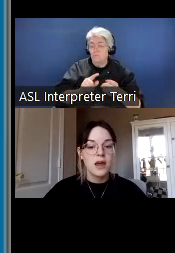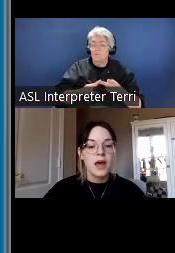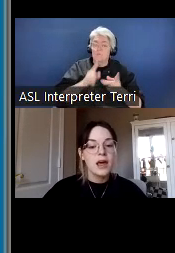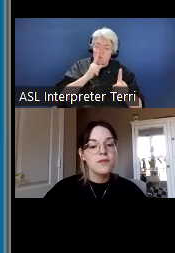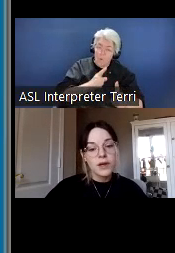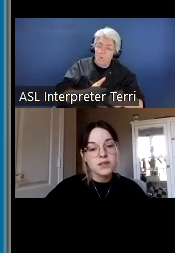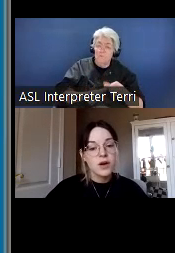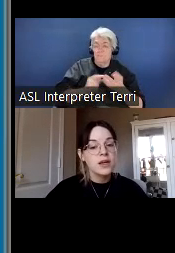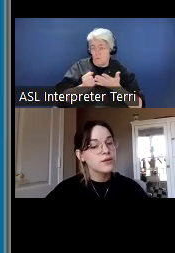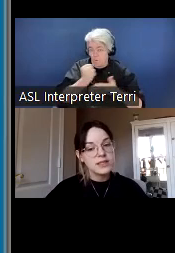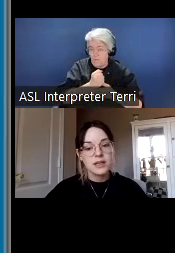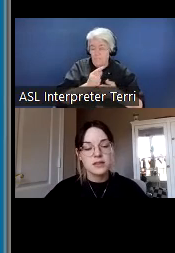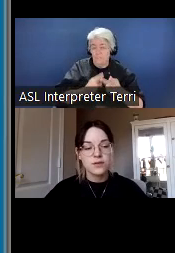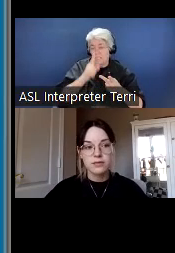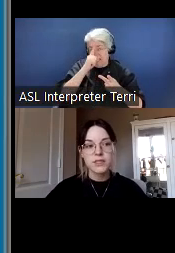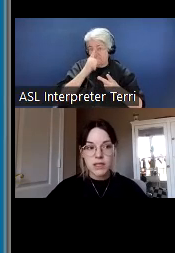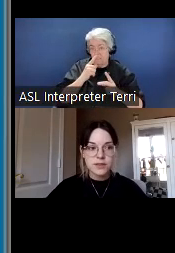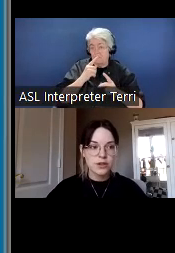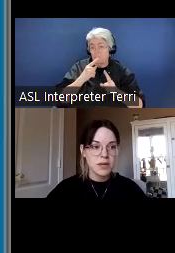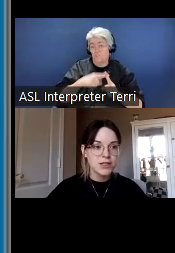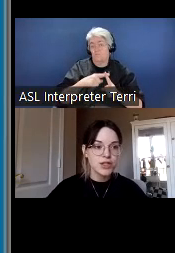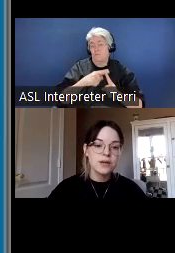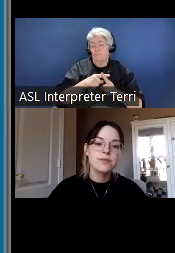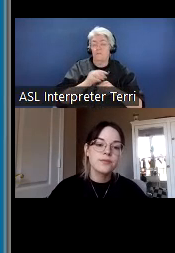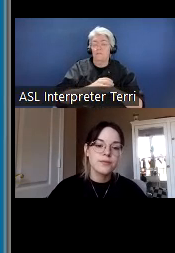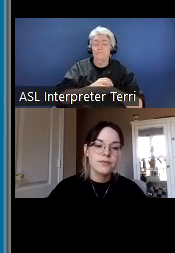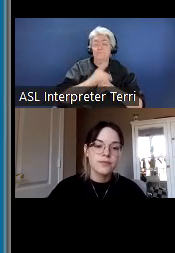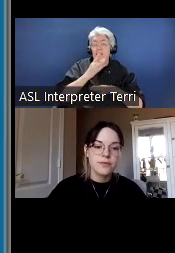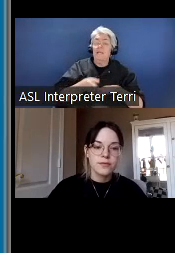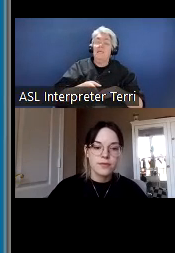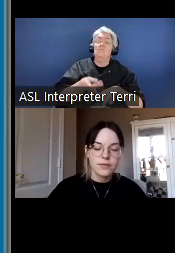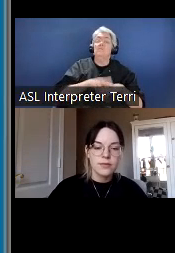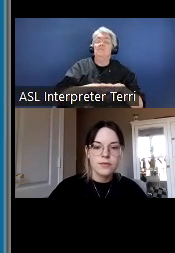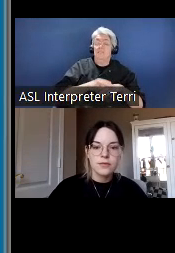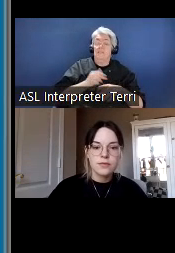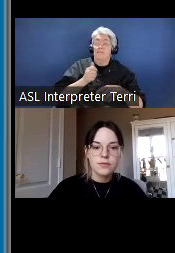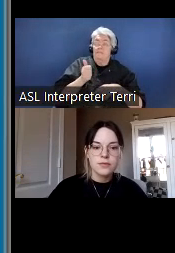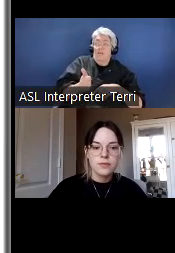strengths, and focus on increasing a survivor's self-determination.